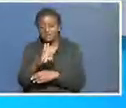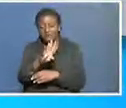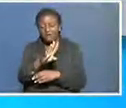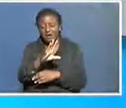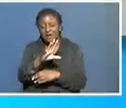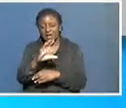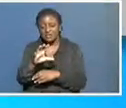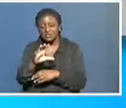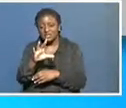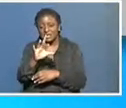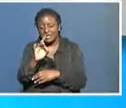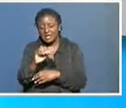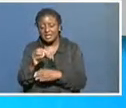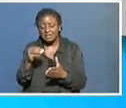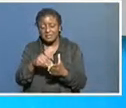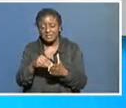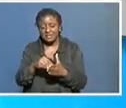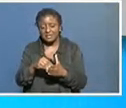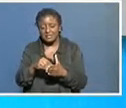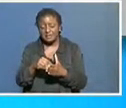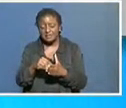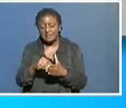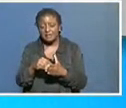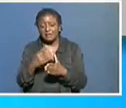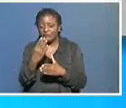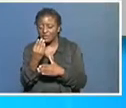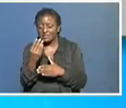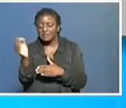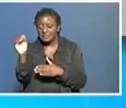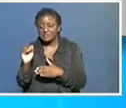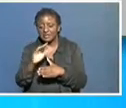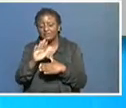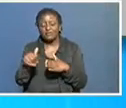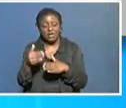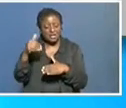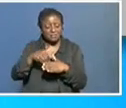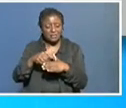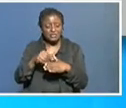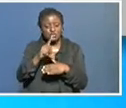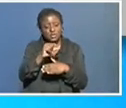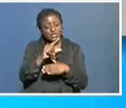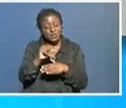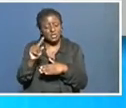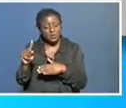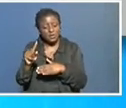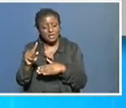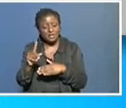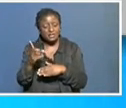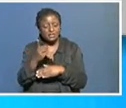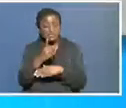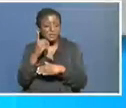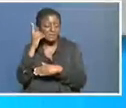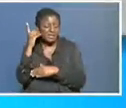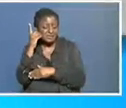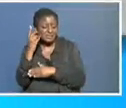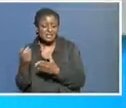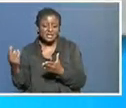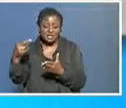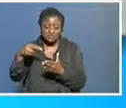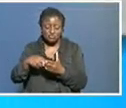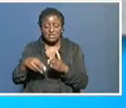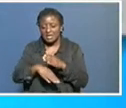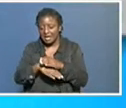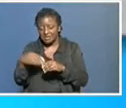million, or 14% of all imports to the country. Meantime, 2021's domestic and re-exports stand